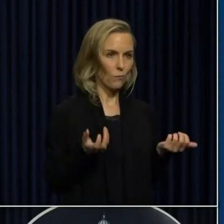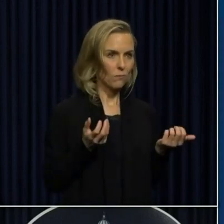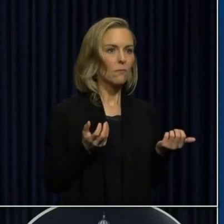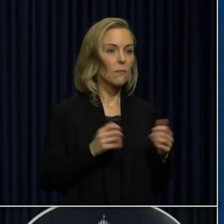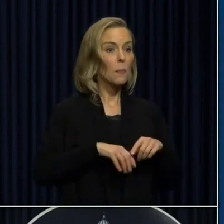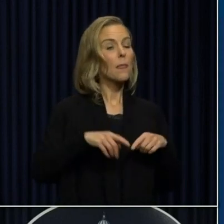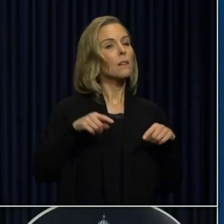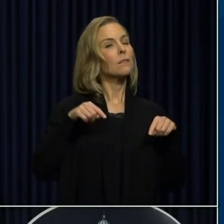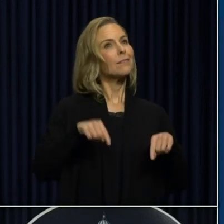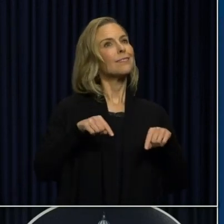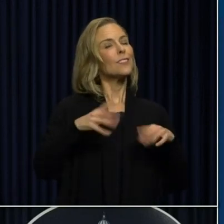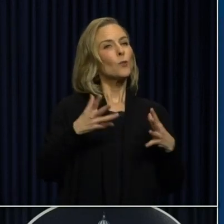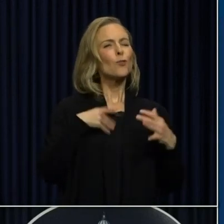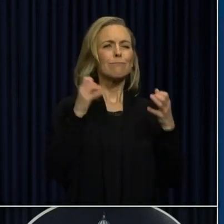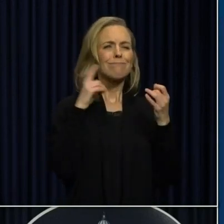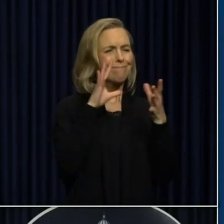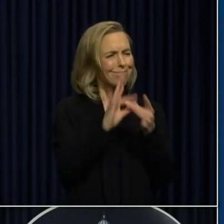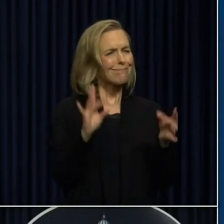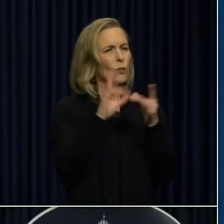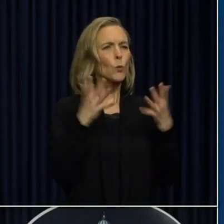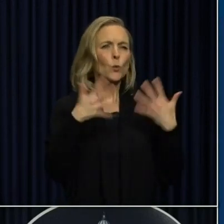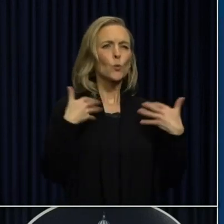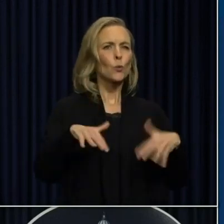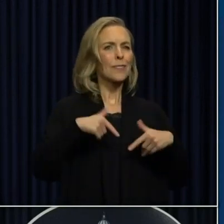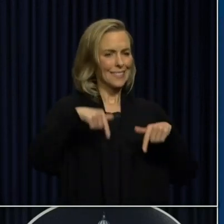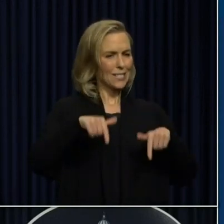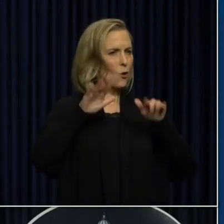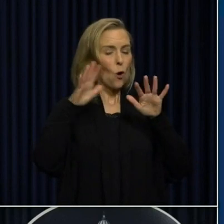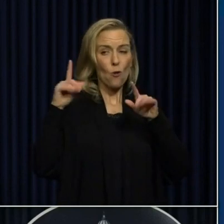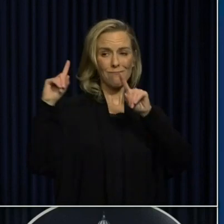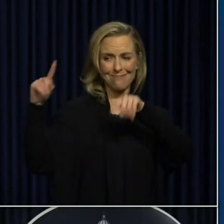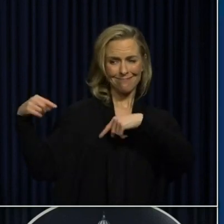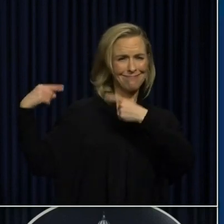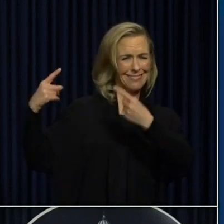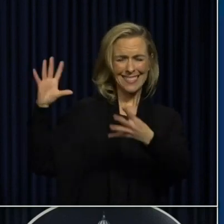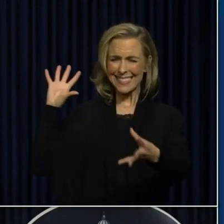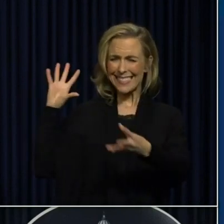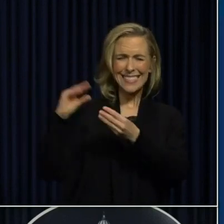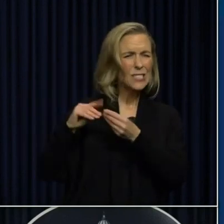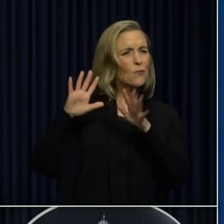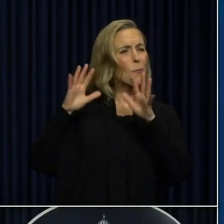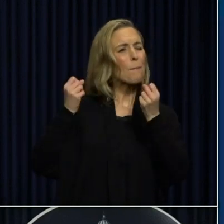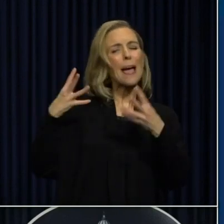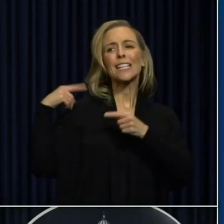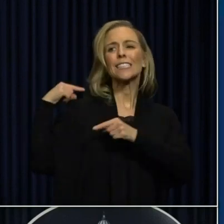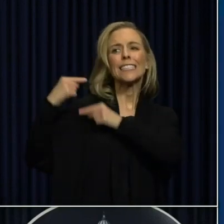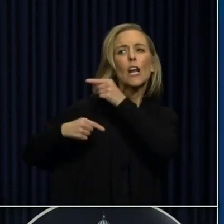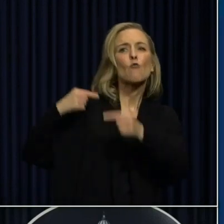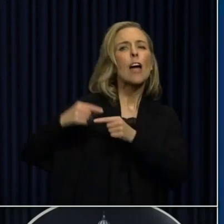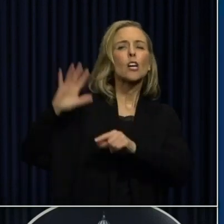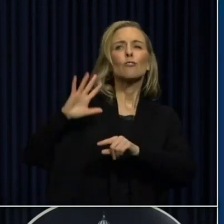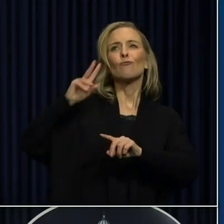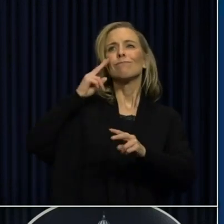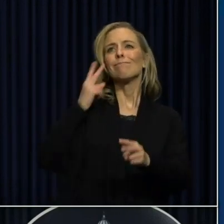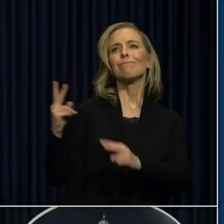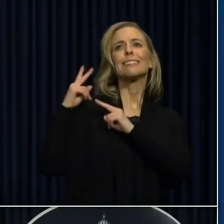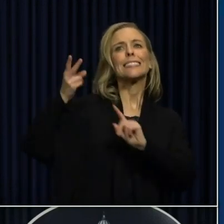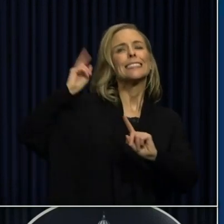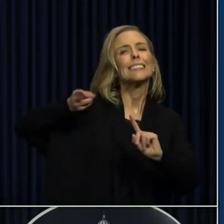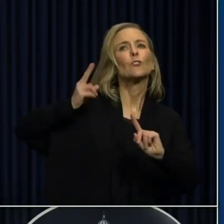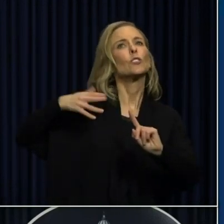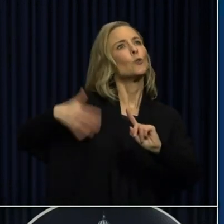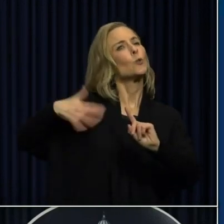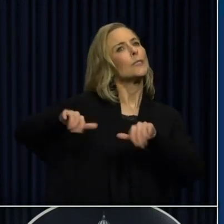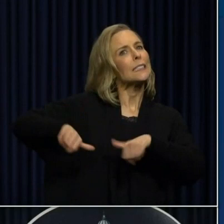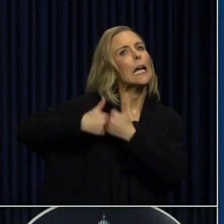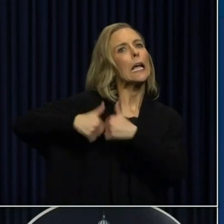lot about the greatest generation and other generations that have had to rise to face challenges. I know it